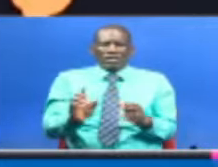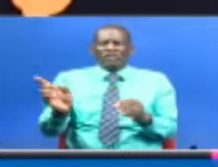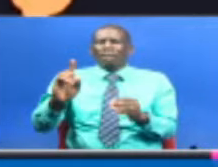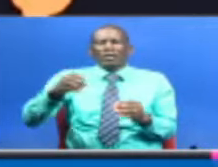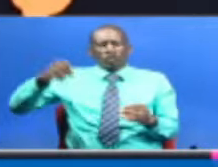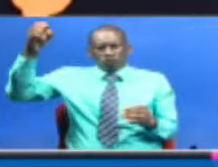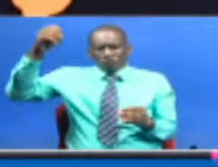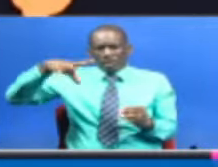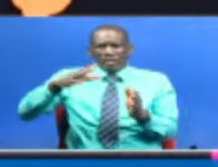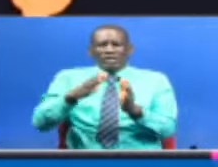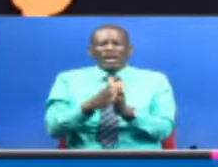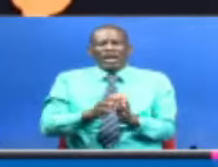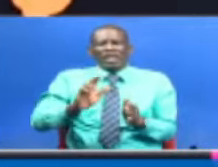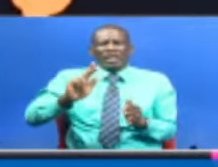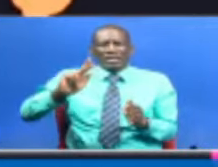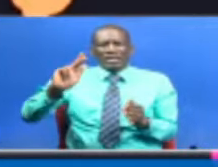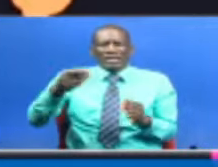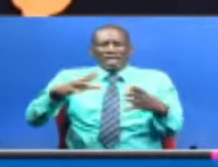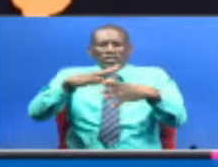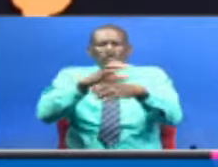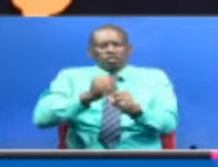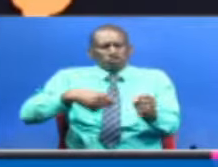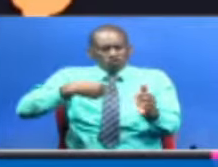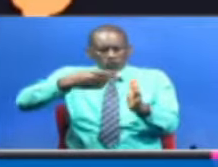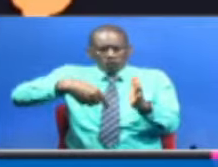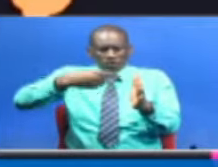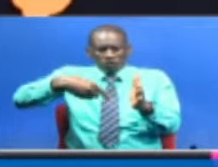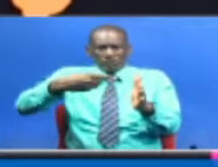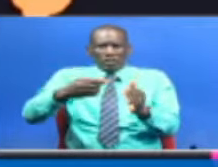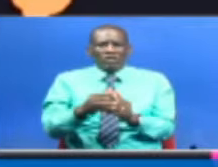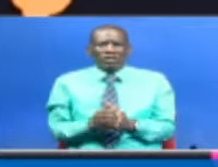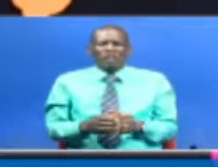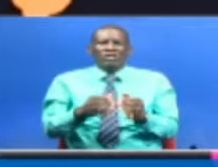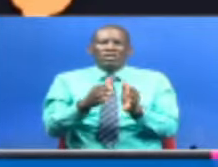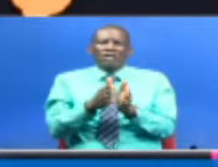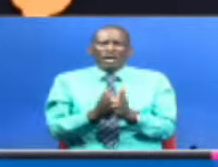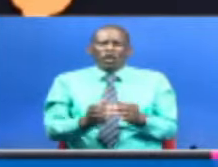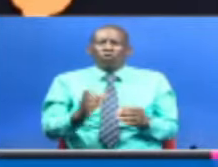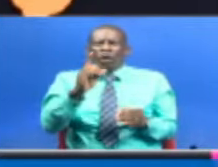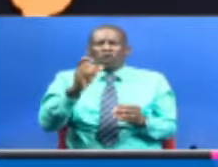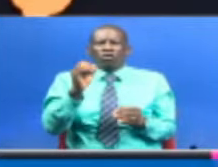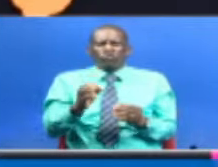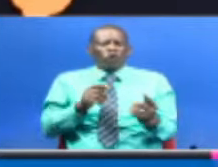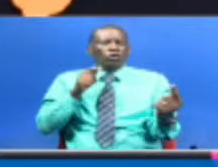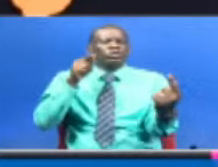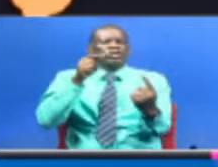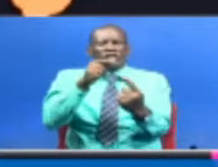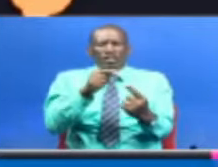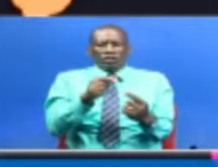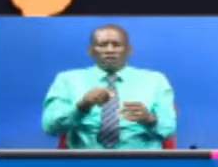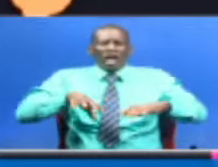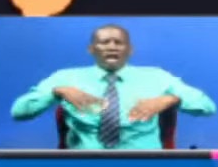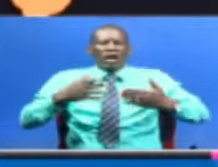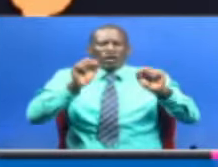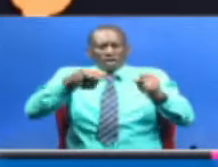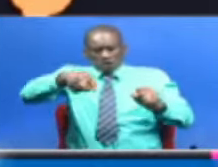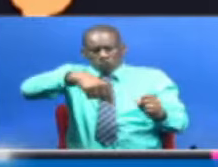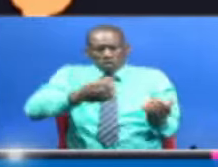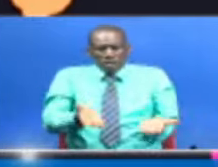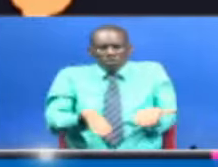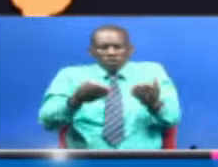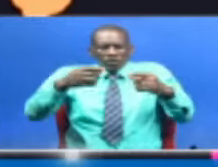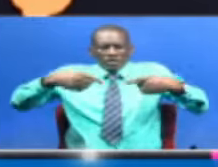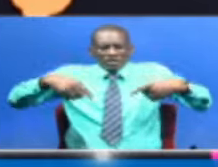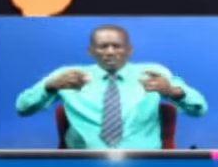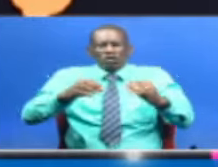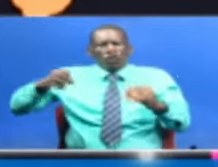Energy and Kenya Association of Manufacturers. And one of the objectives was how we can improve efficiency of